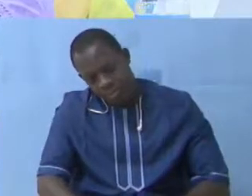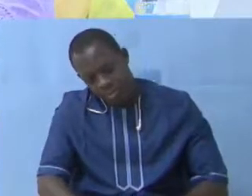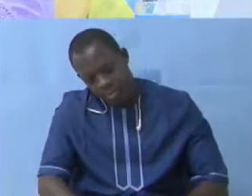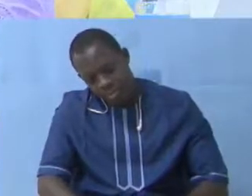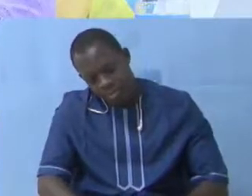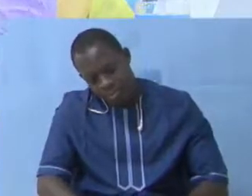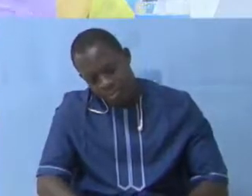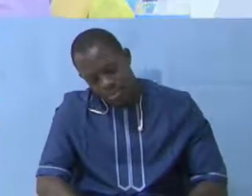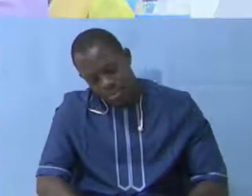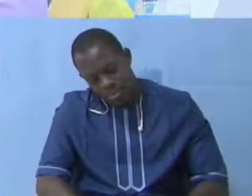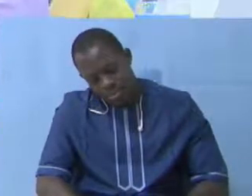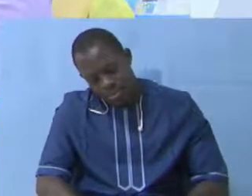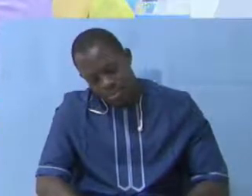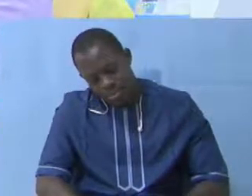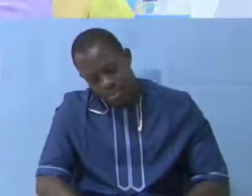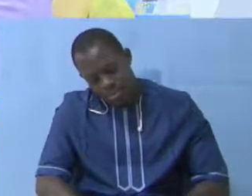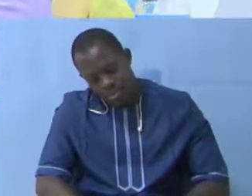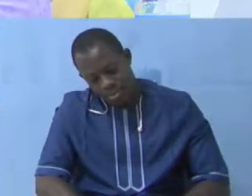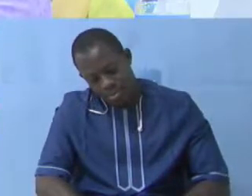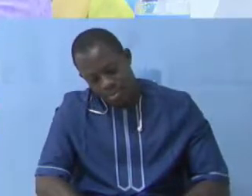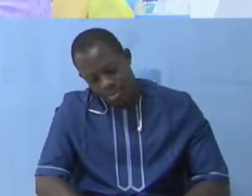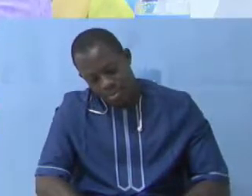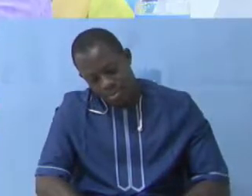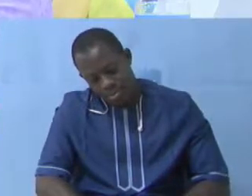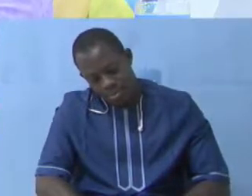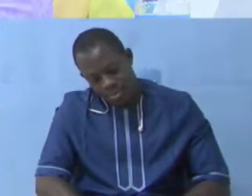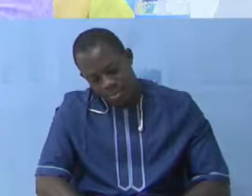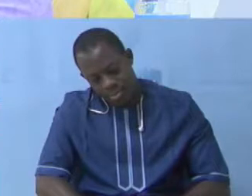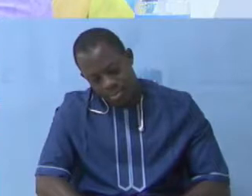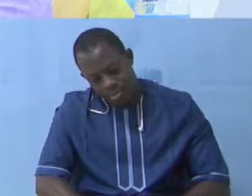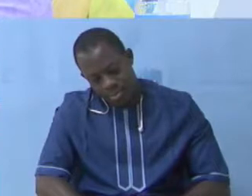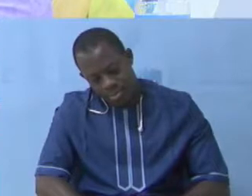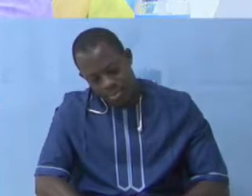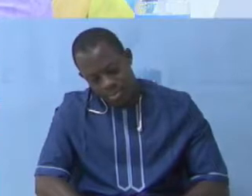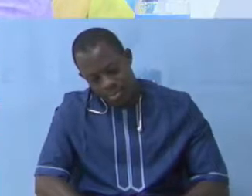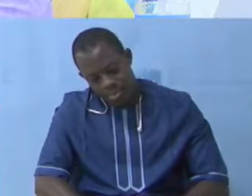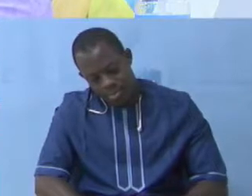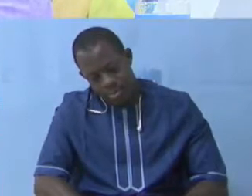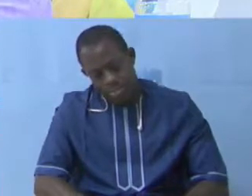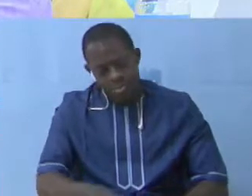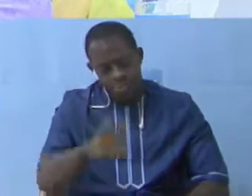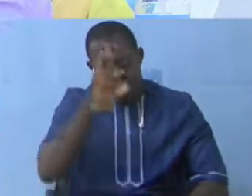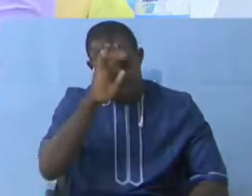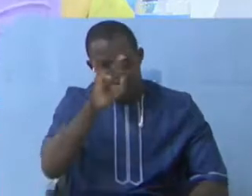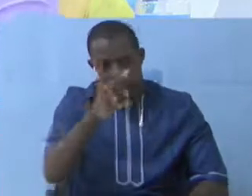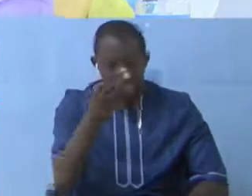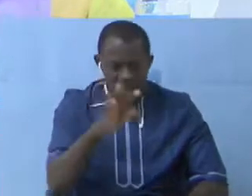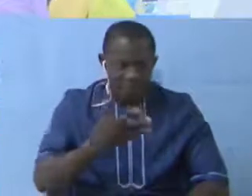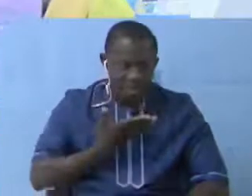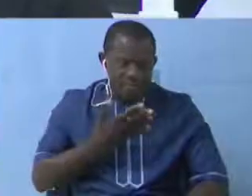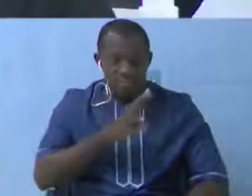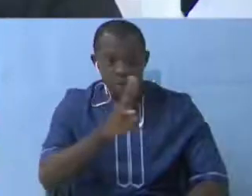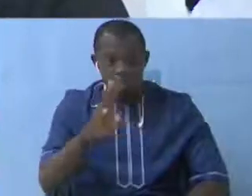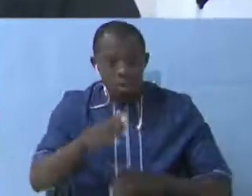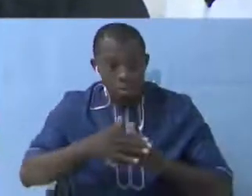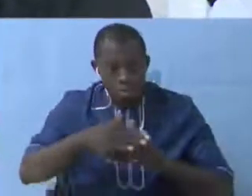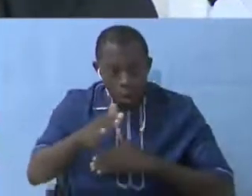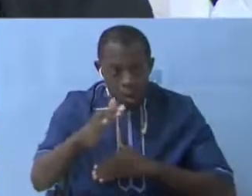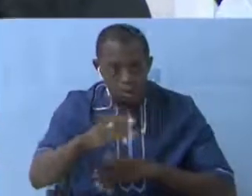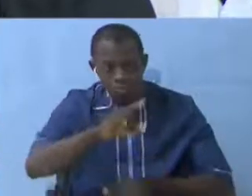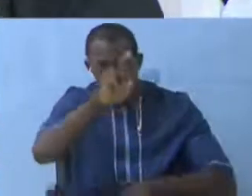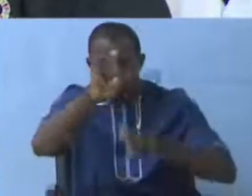Thank you very much indeed. There are no further remarks. Please proceed to make your final